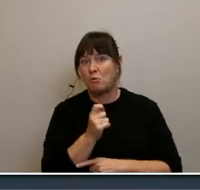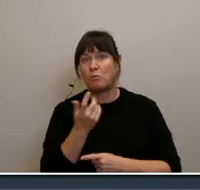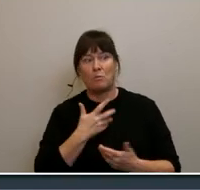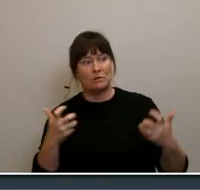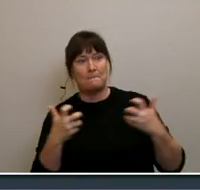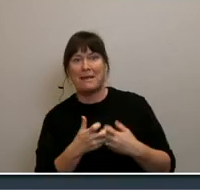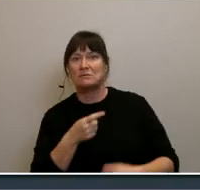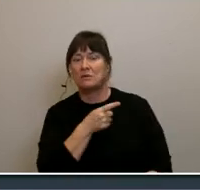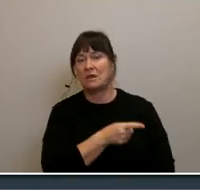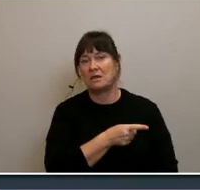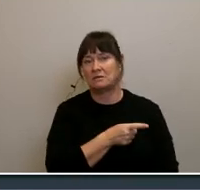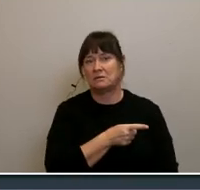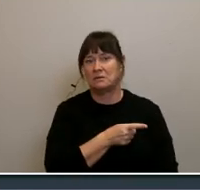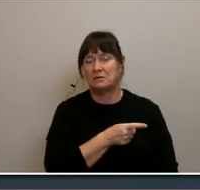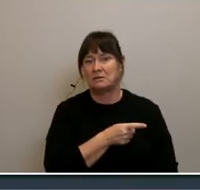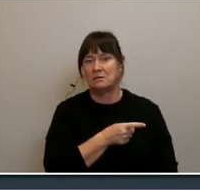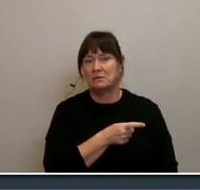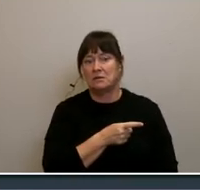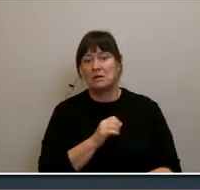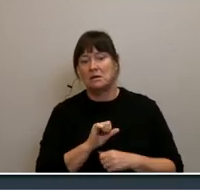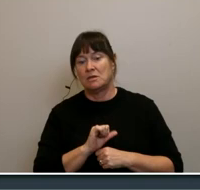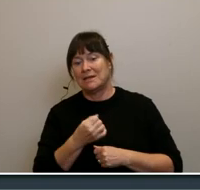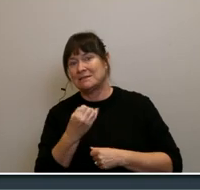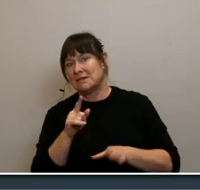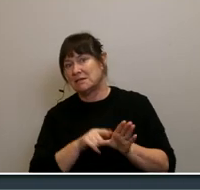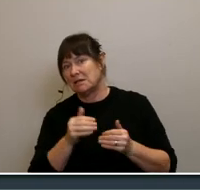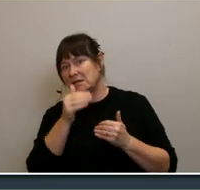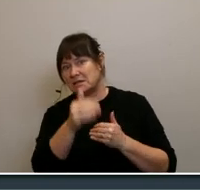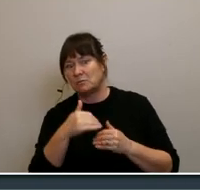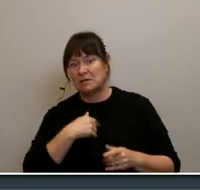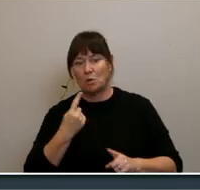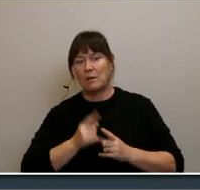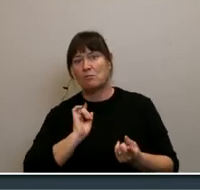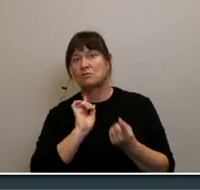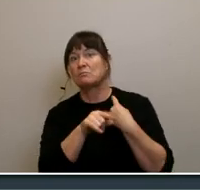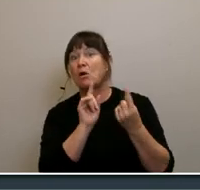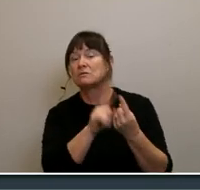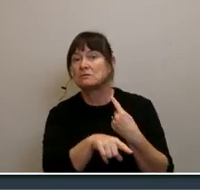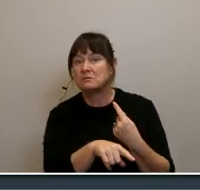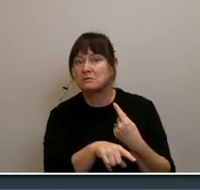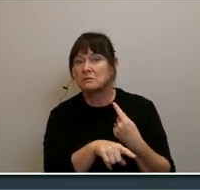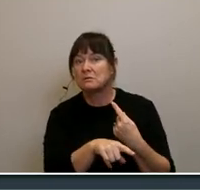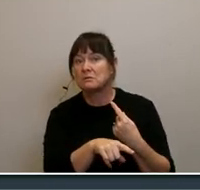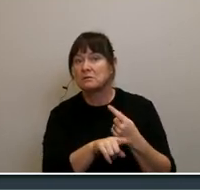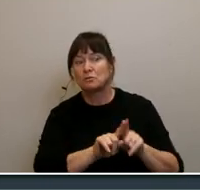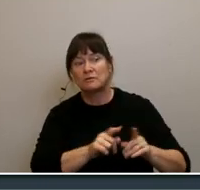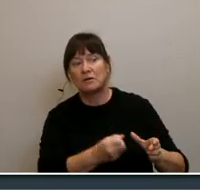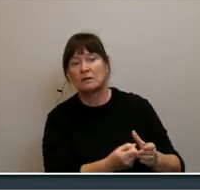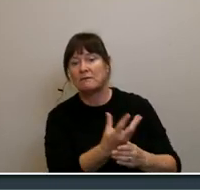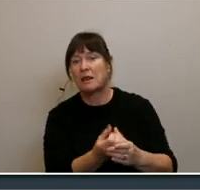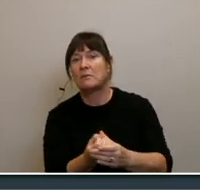we will have in the next 10 years to respond much more promptly than council will be happy with to developments that